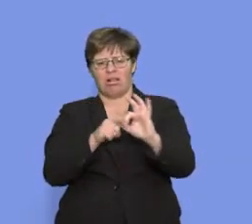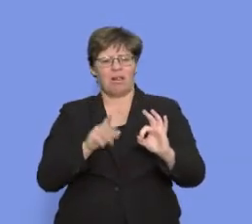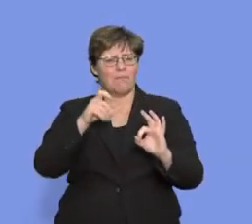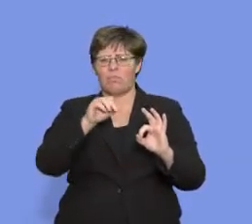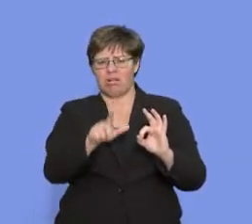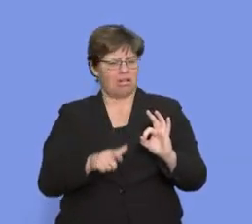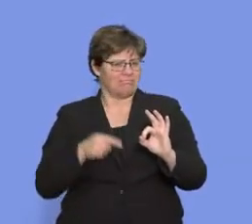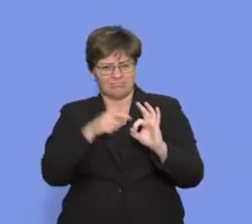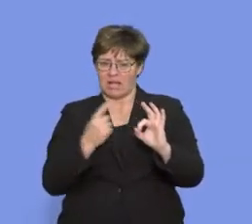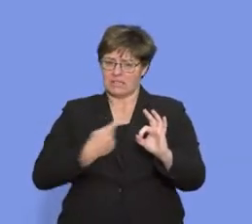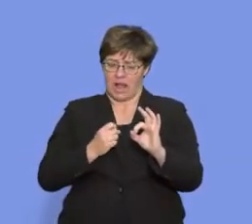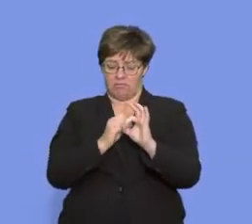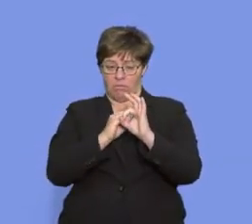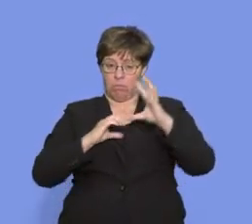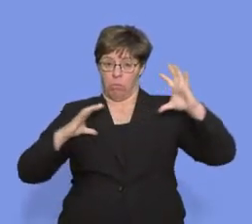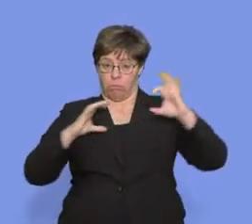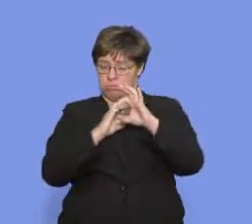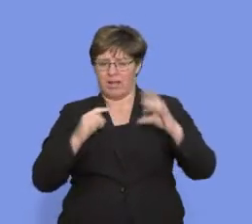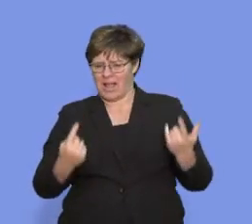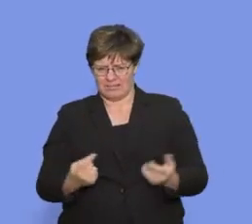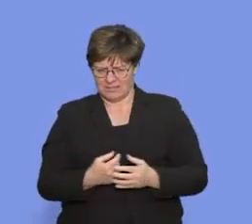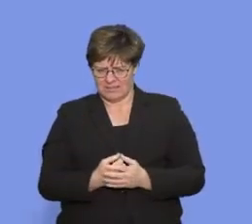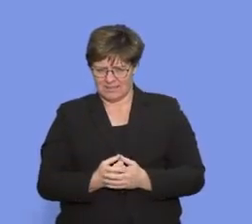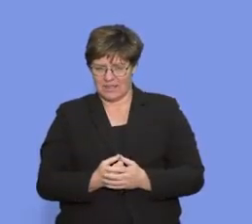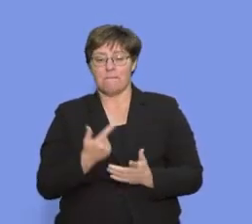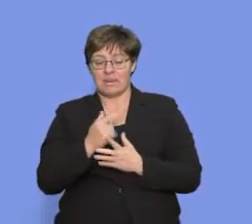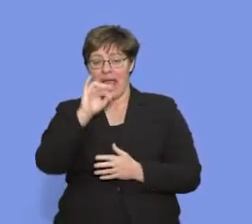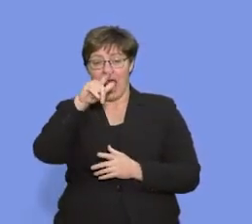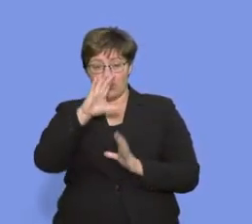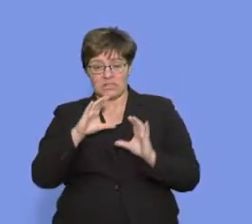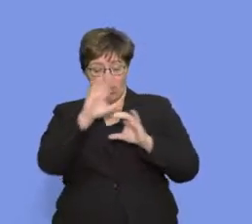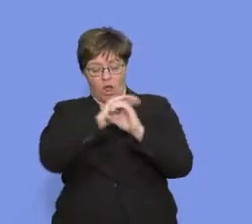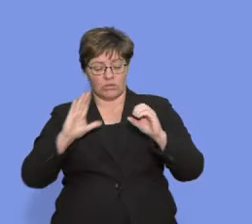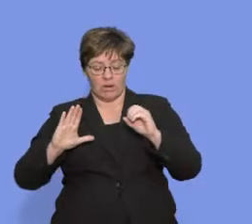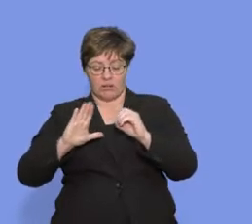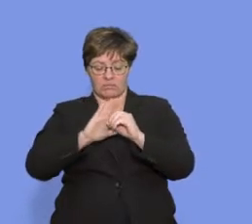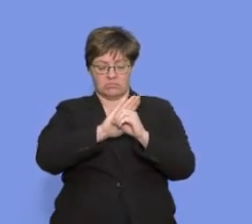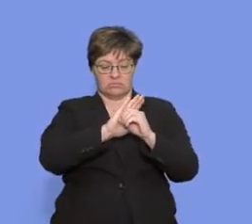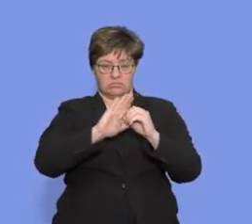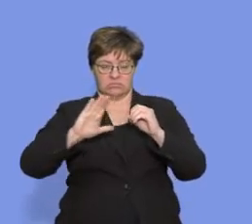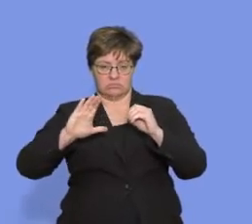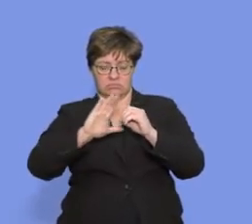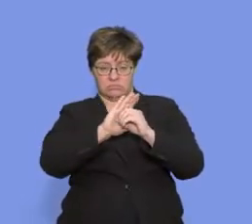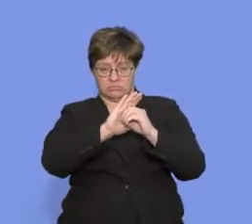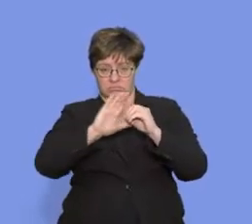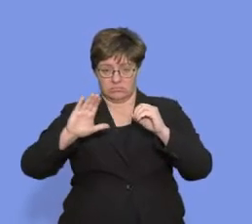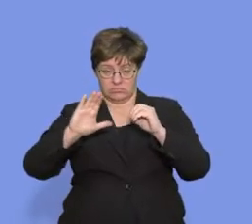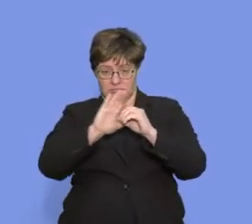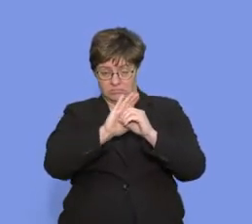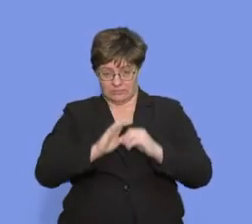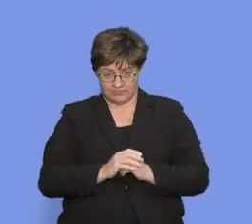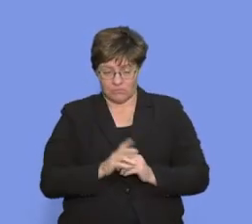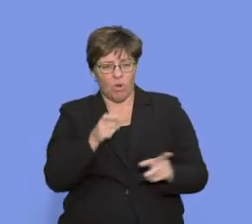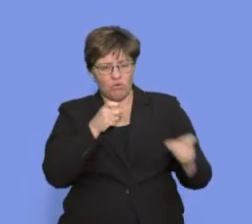hole. This pupil is a hole. It's not a muscle or anything like it. The iris here around it will control the amount of light going